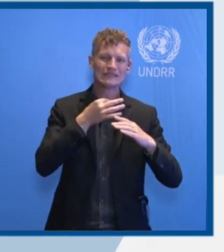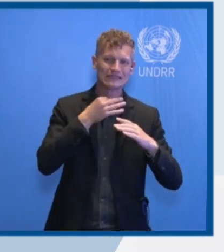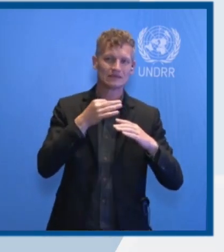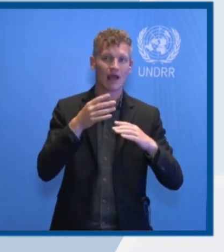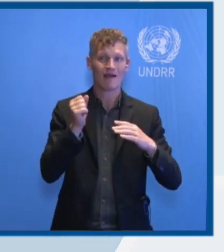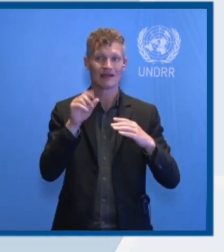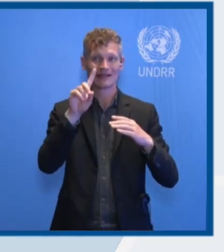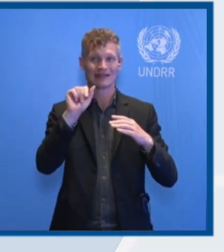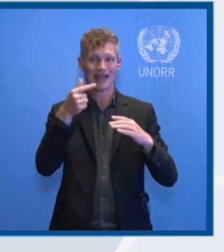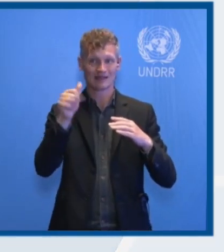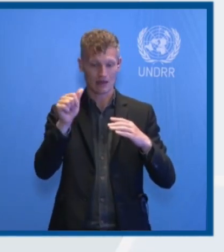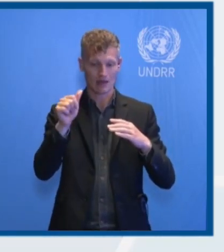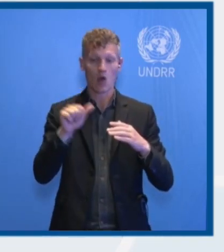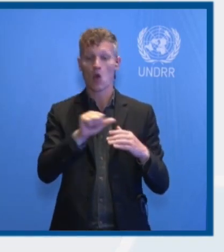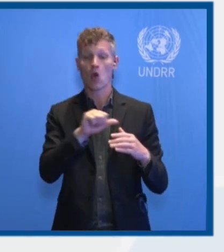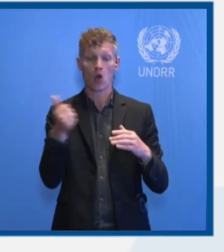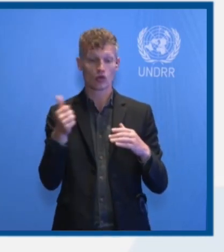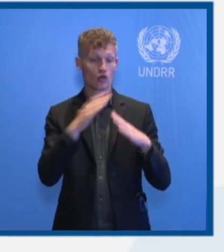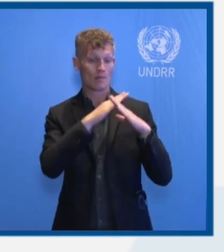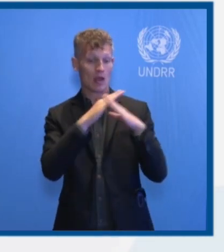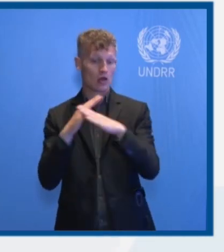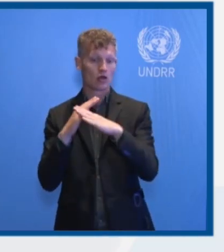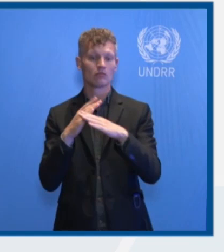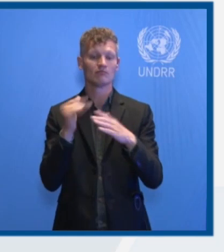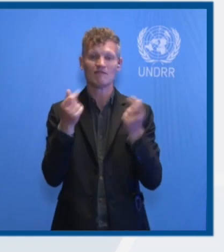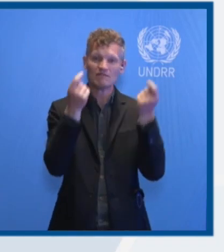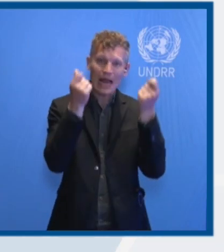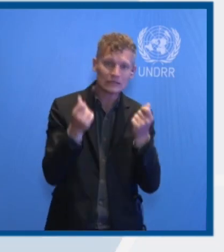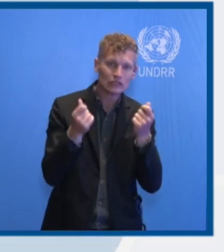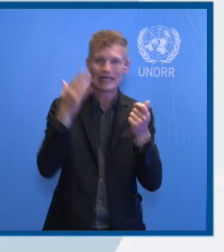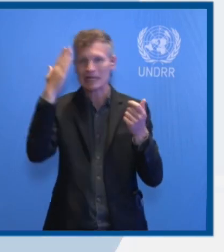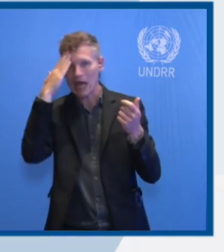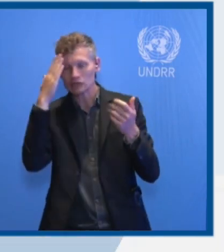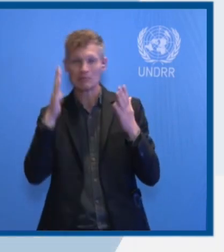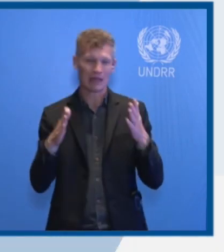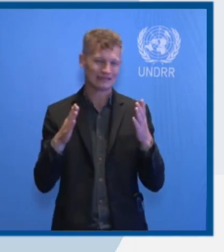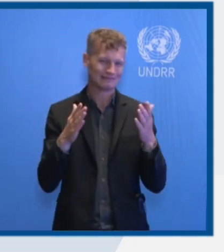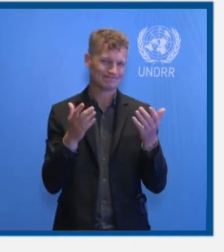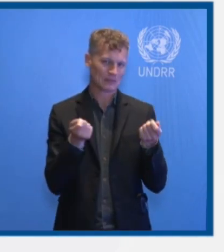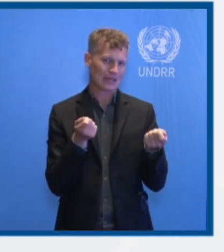other barriers on the financing side, on the knowledge side, that still need to be addressed for scale.